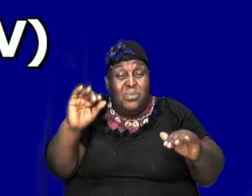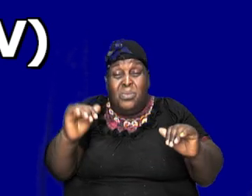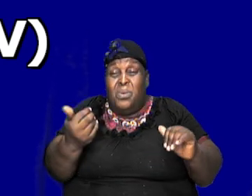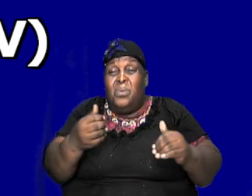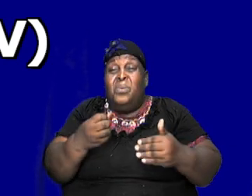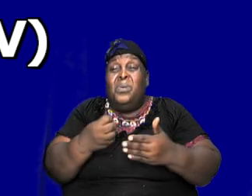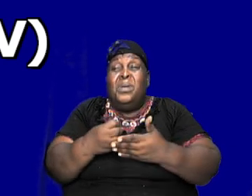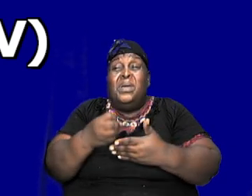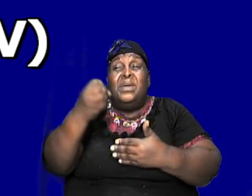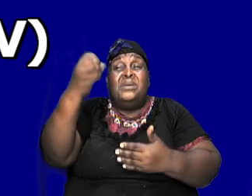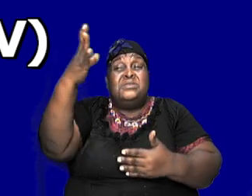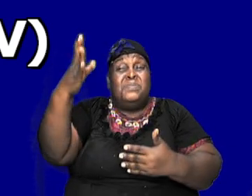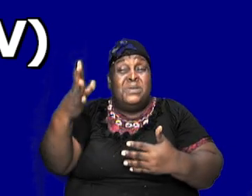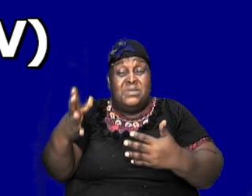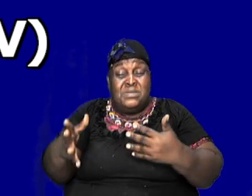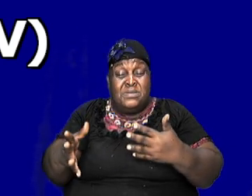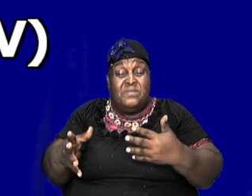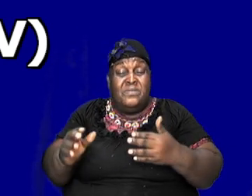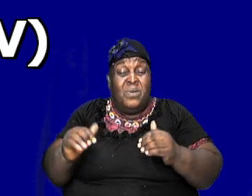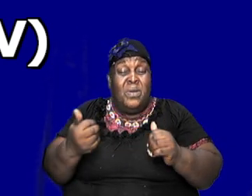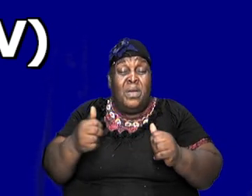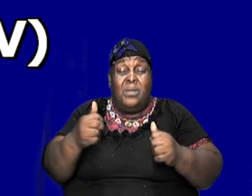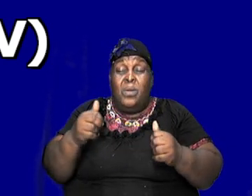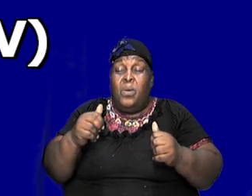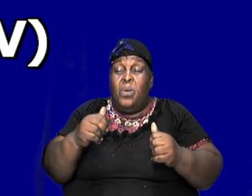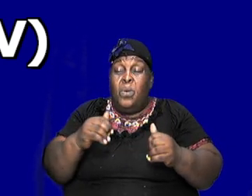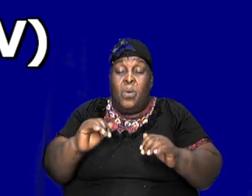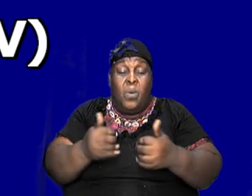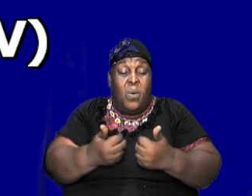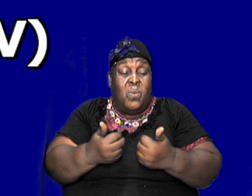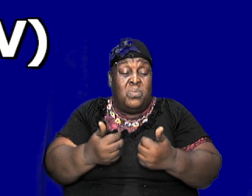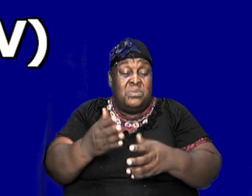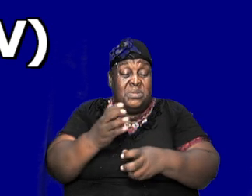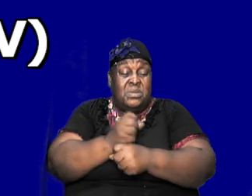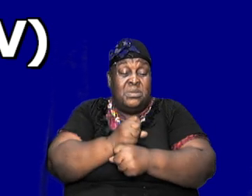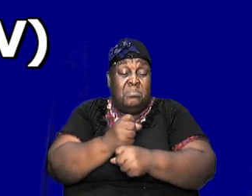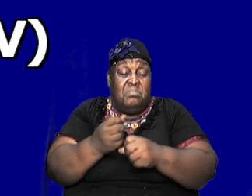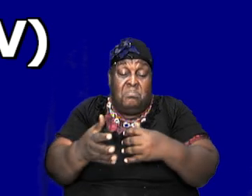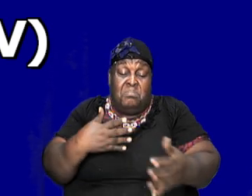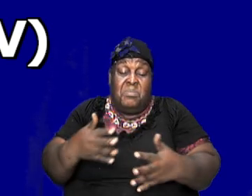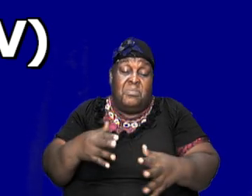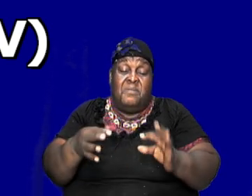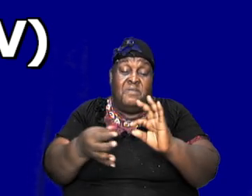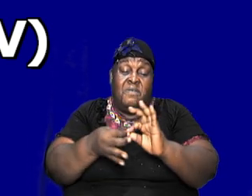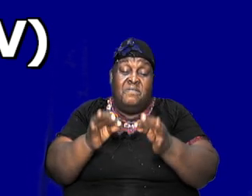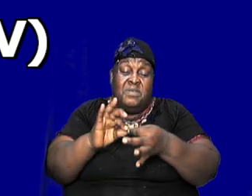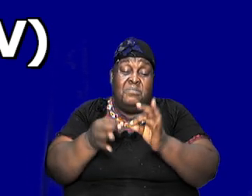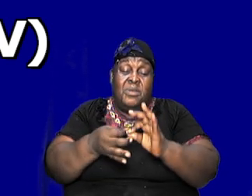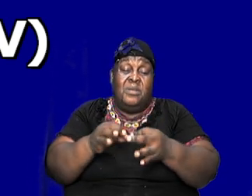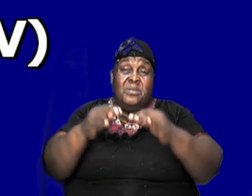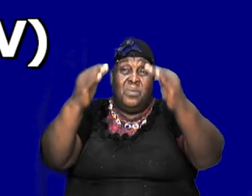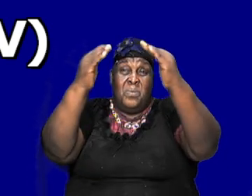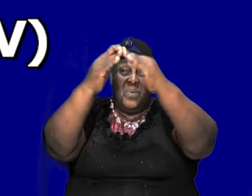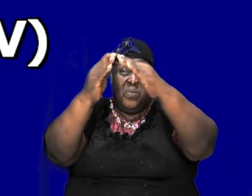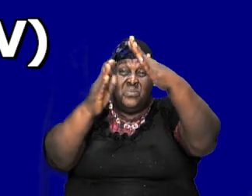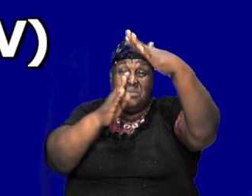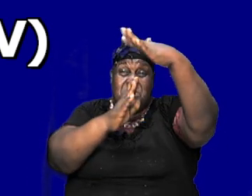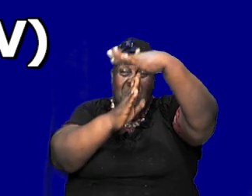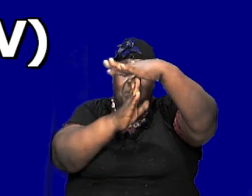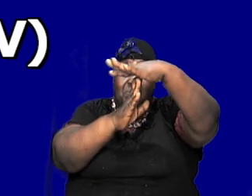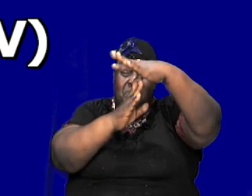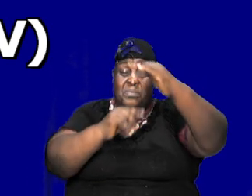was. And I'm not sure how long it would take them, because they probably would have to fix it back. Because it probably weren't their